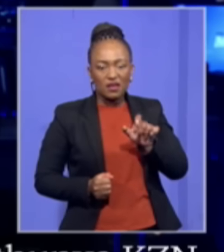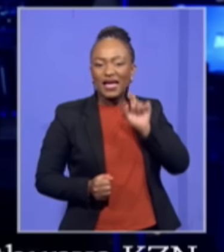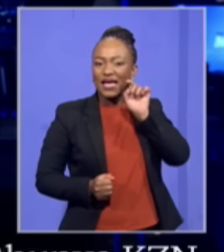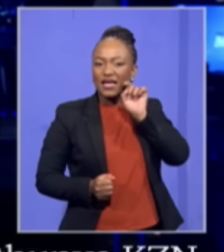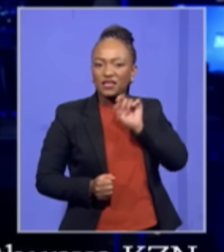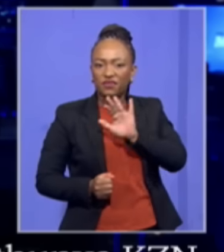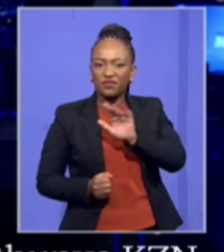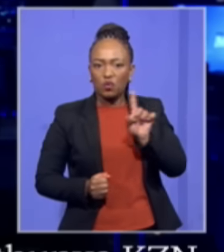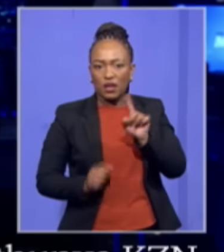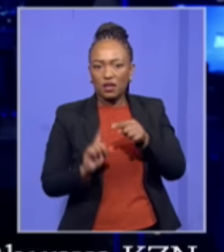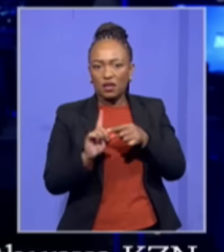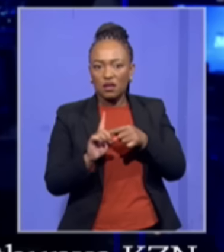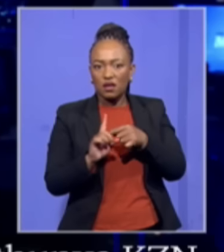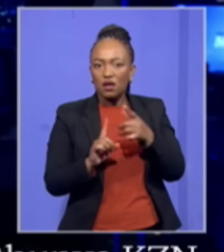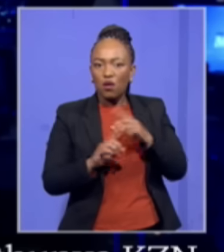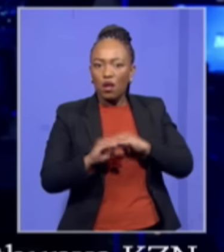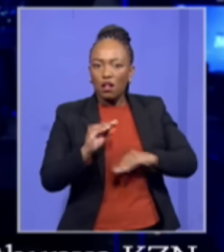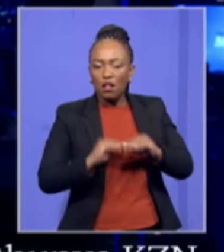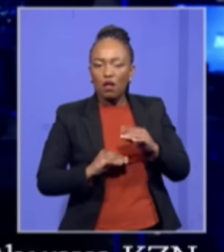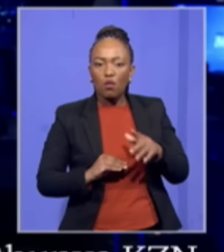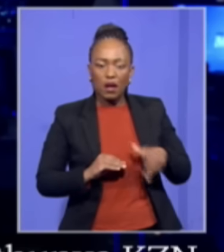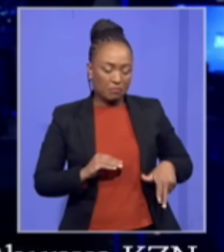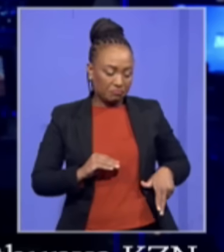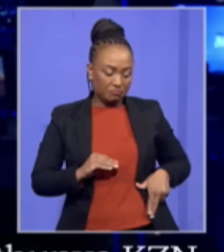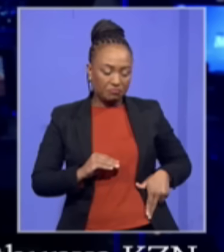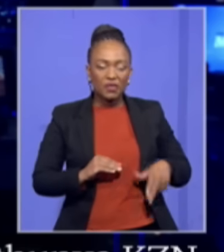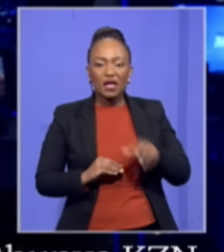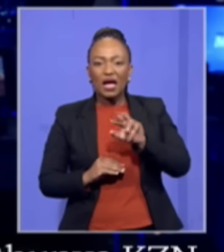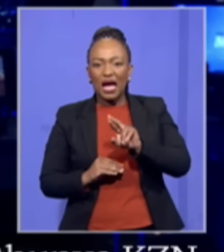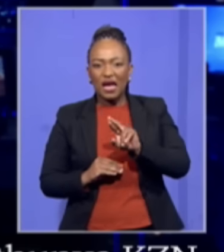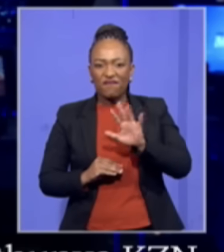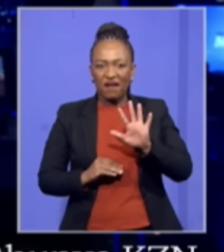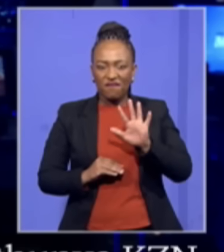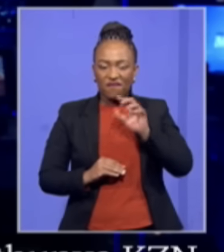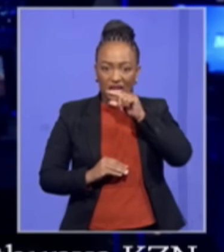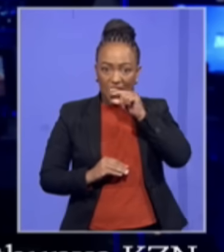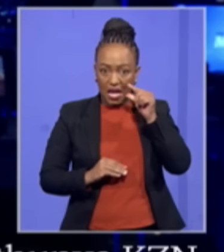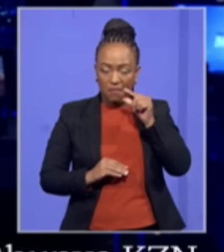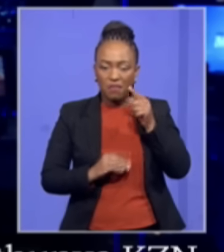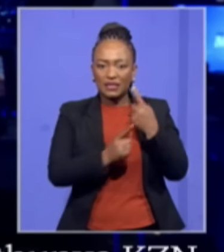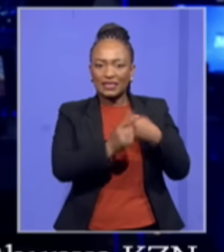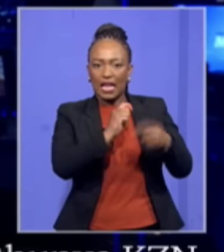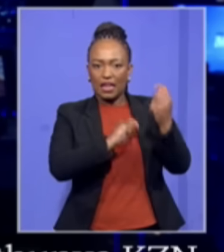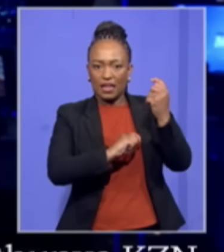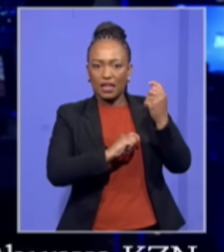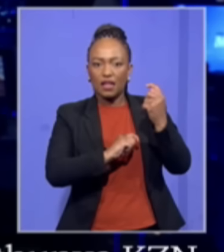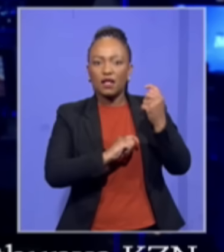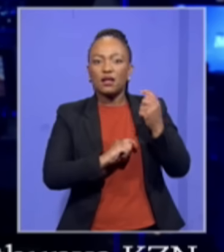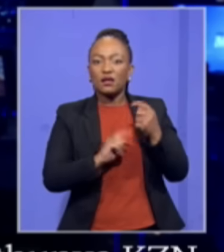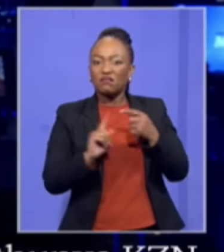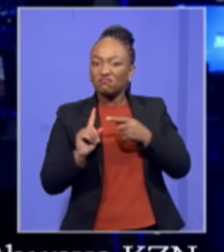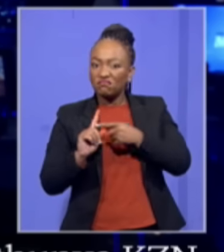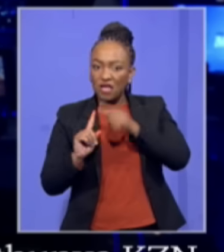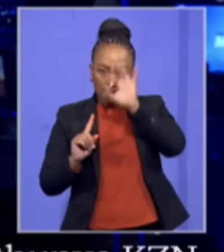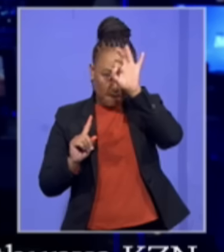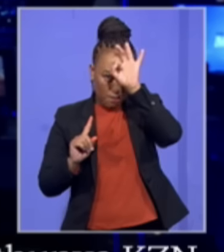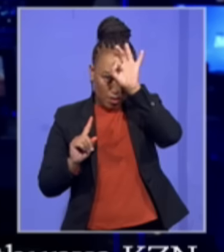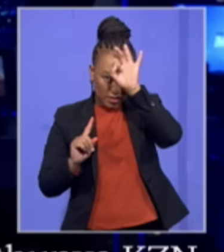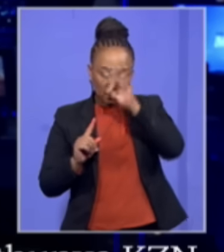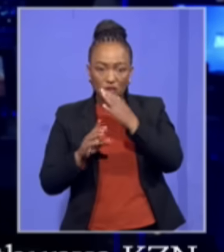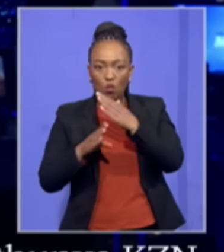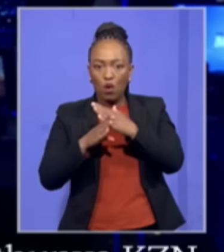ka menyenyetsi ya ho rekisa sethunya sa boshodu sa R5. Le polisa lena le sebetsa stationing sa sepolesa sa Mountain Rise